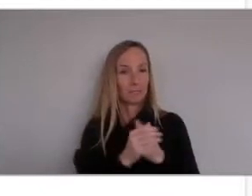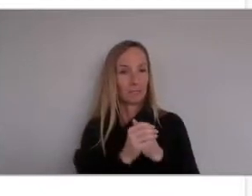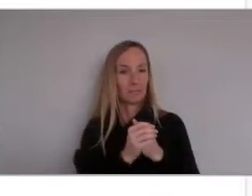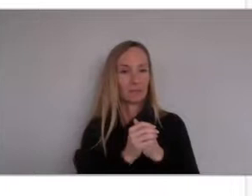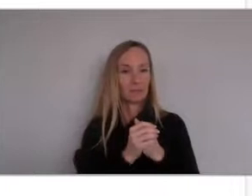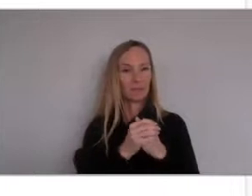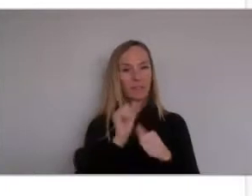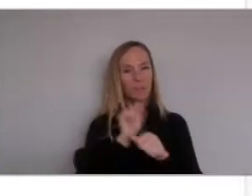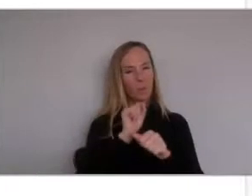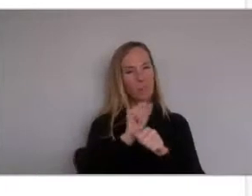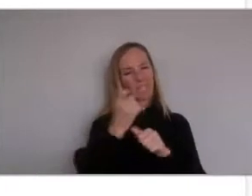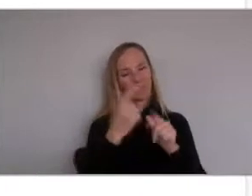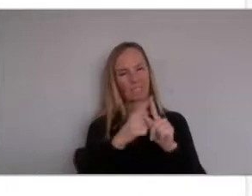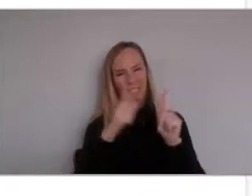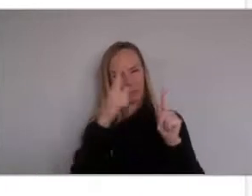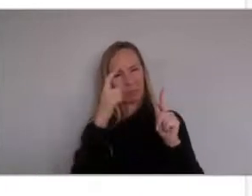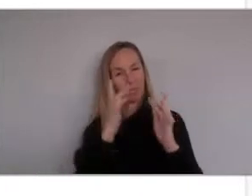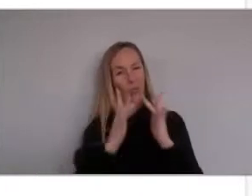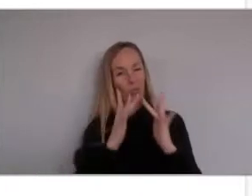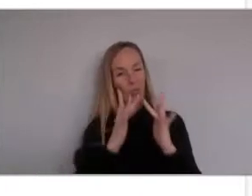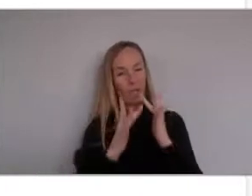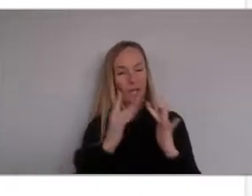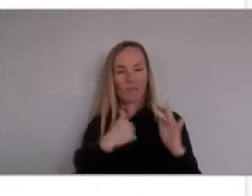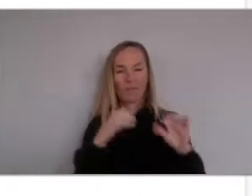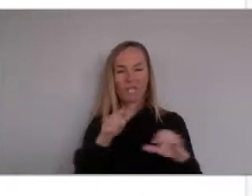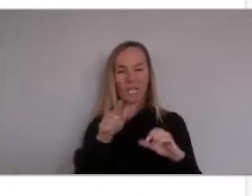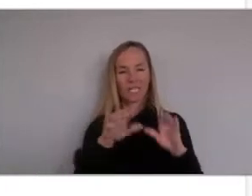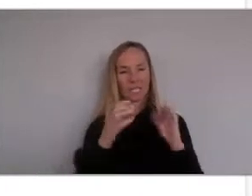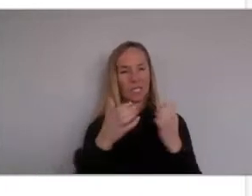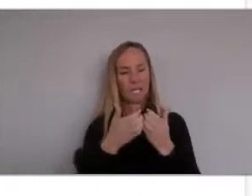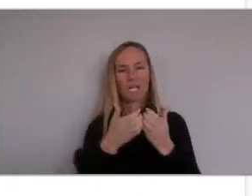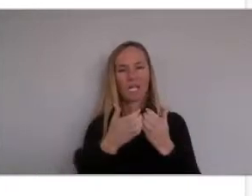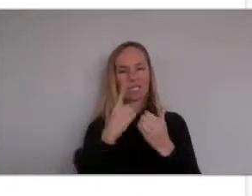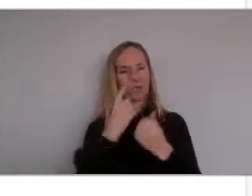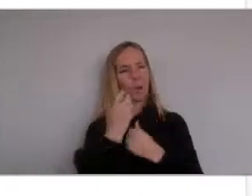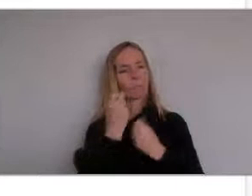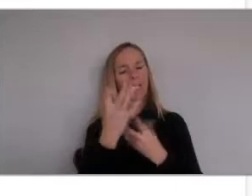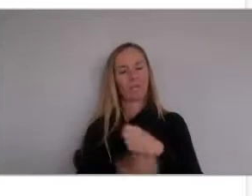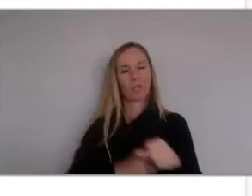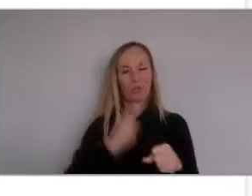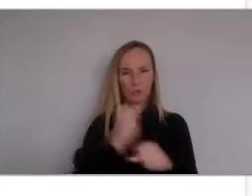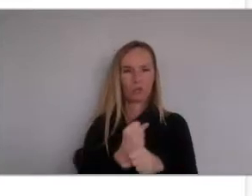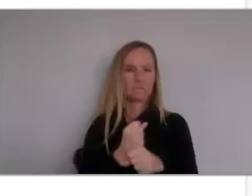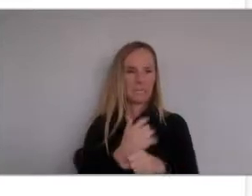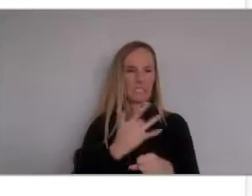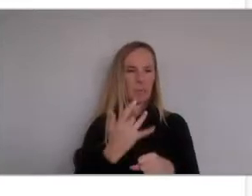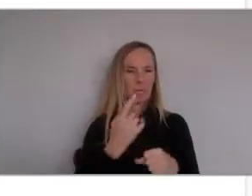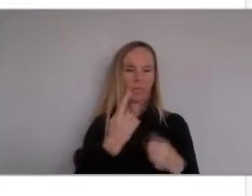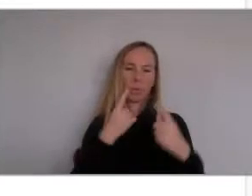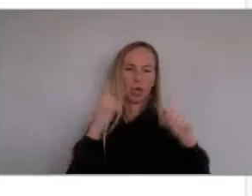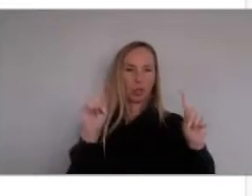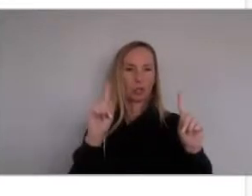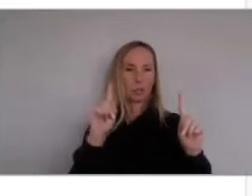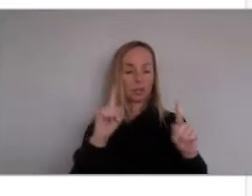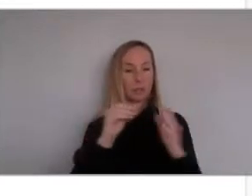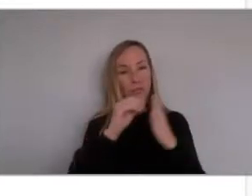this works slightly differently because we're online, but I've done this in class for several years, and it usually works well. But